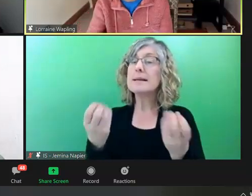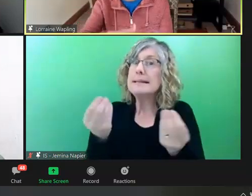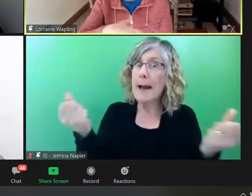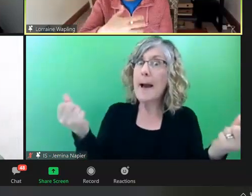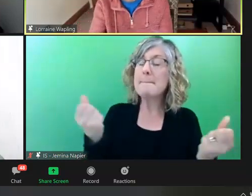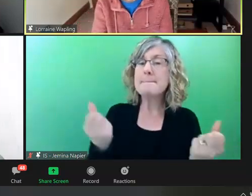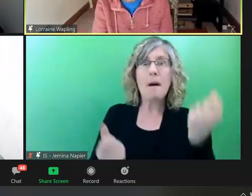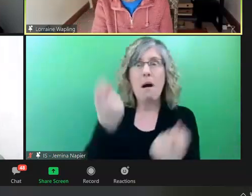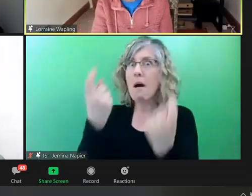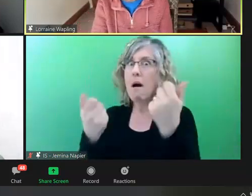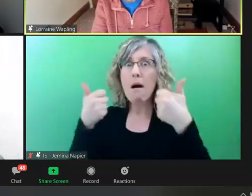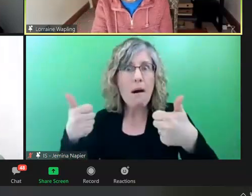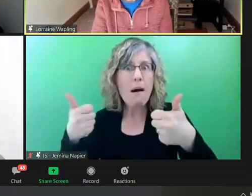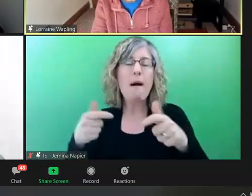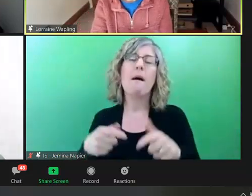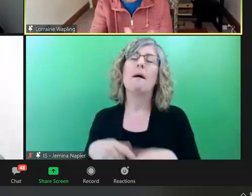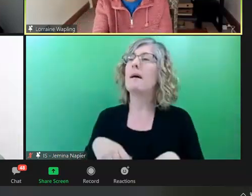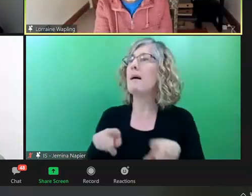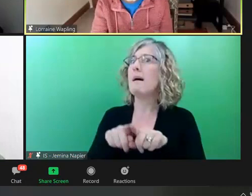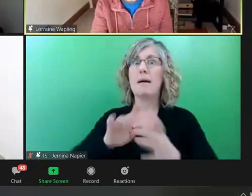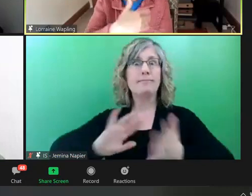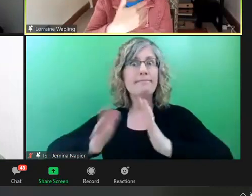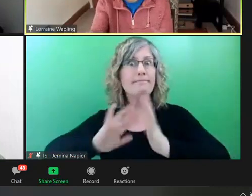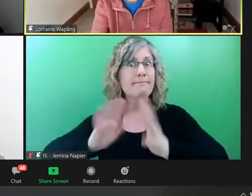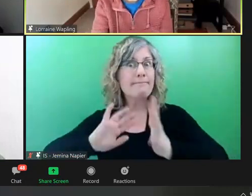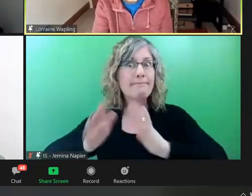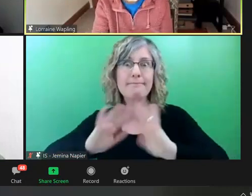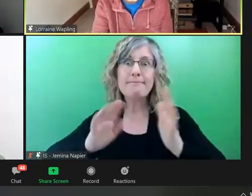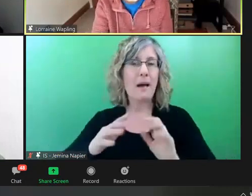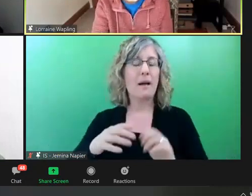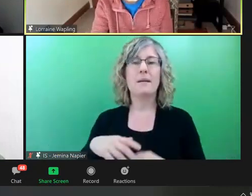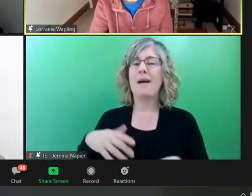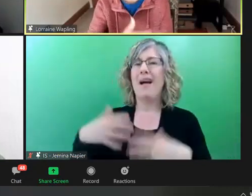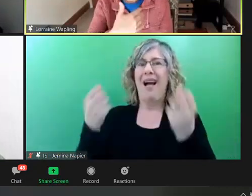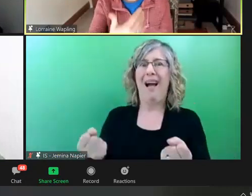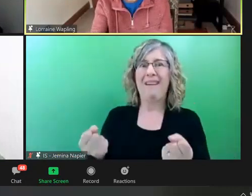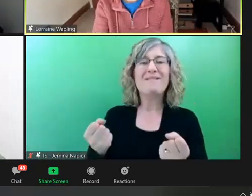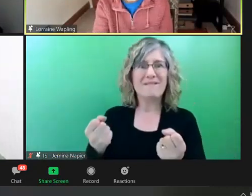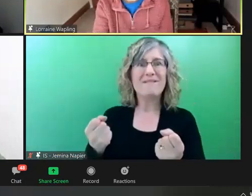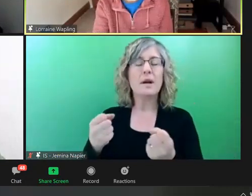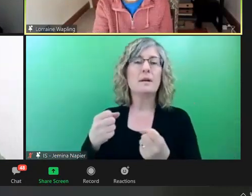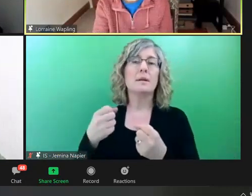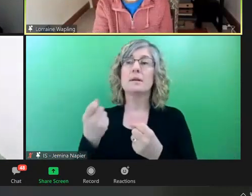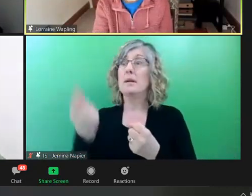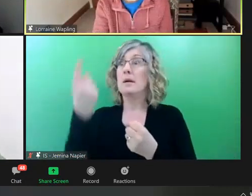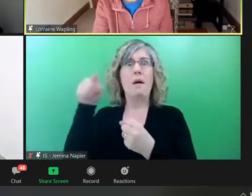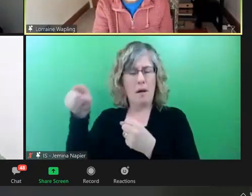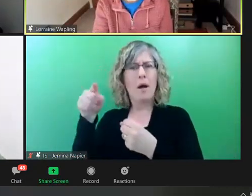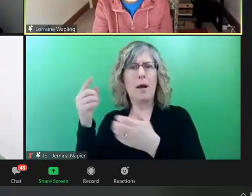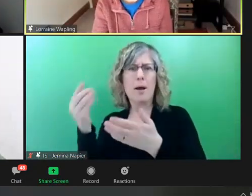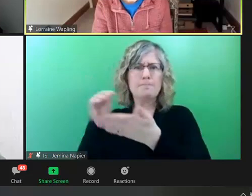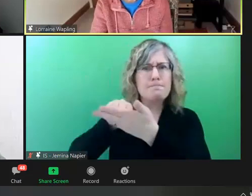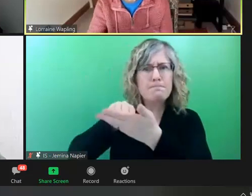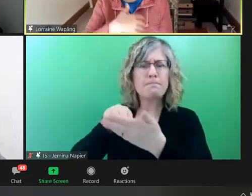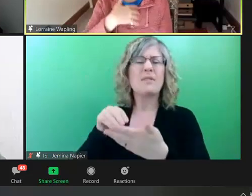sign language is being added to, like Ekitabu, for example, who are adding sign language to early